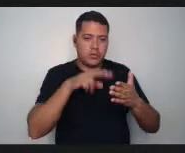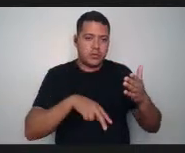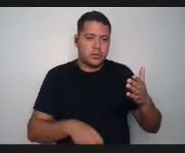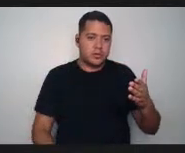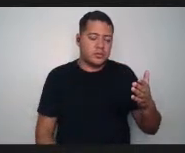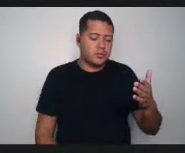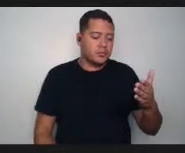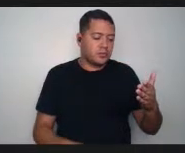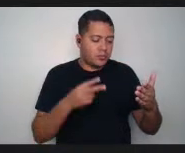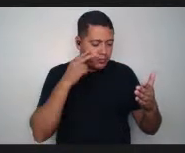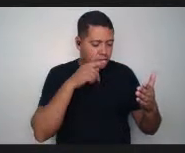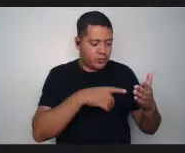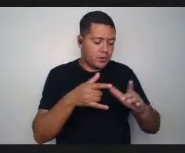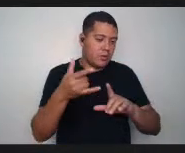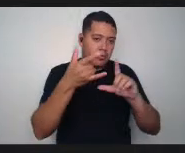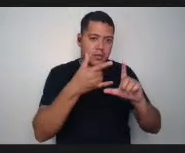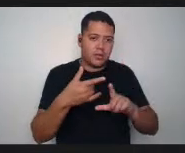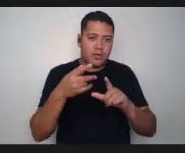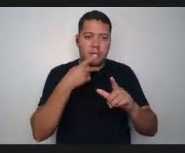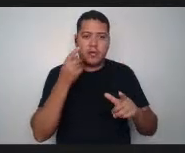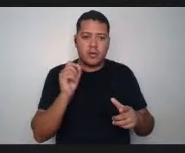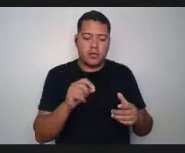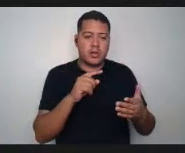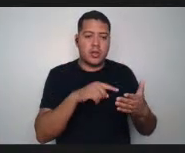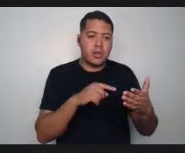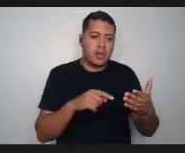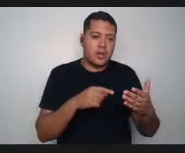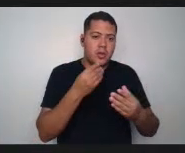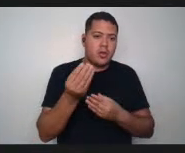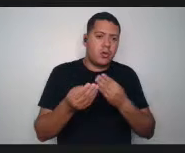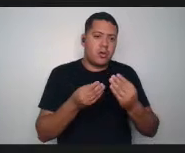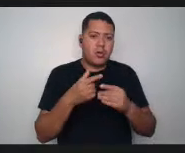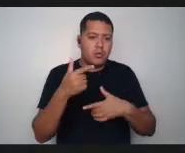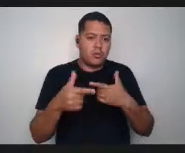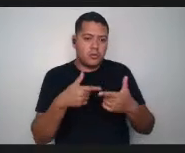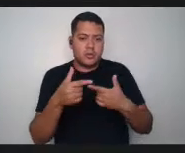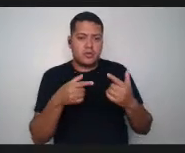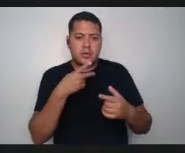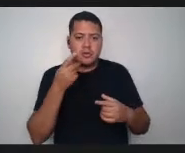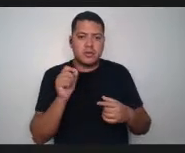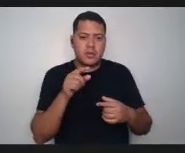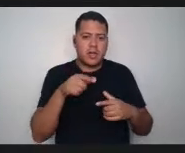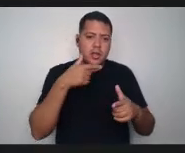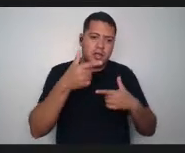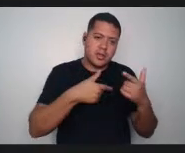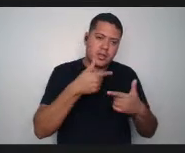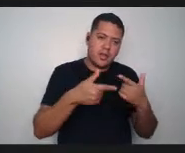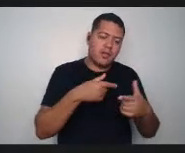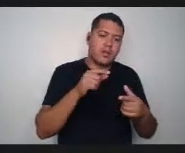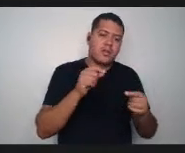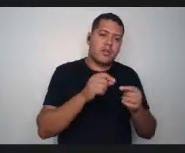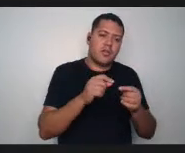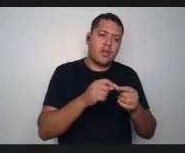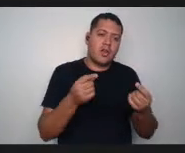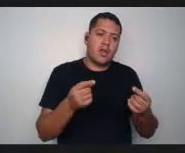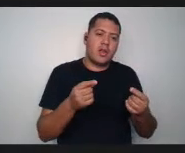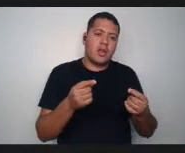themselves. And this platform here that will provide service,